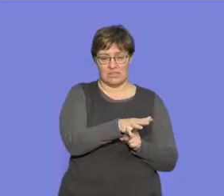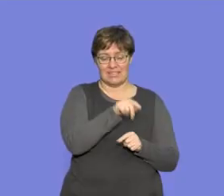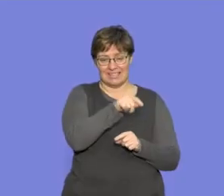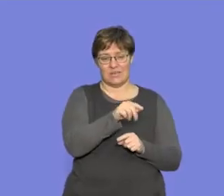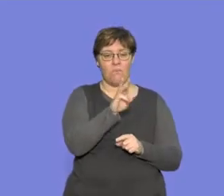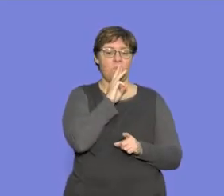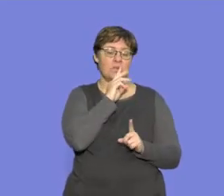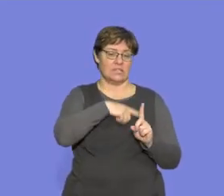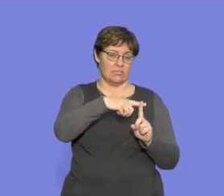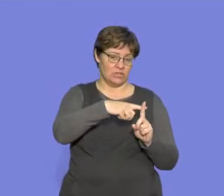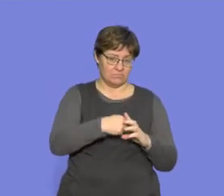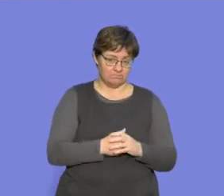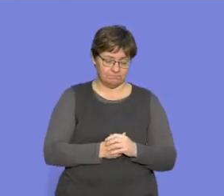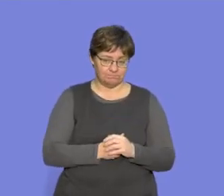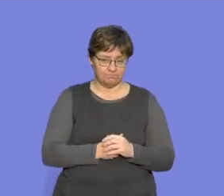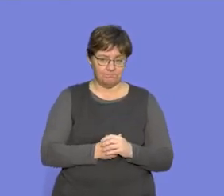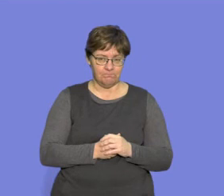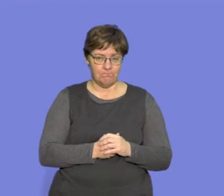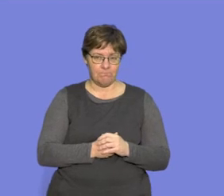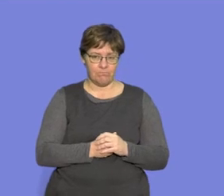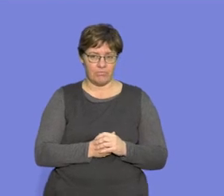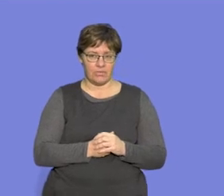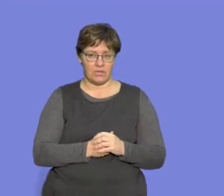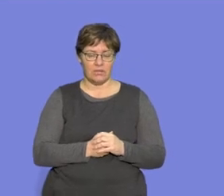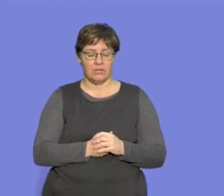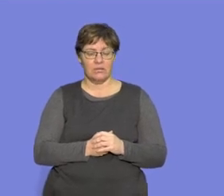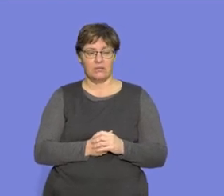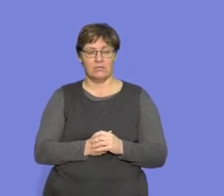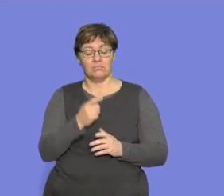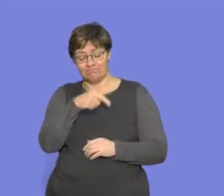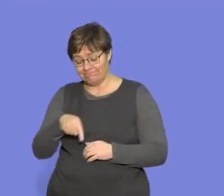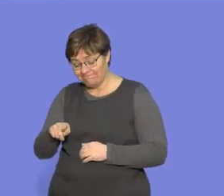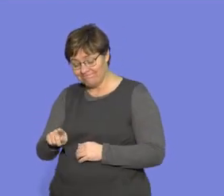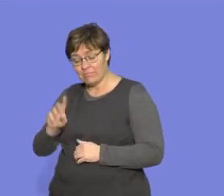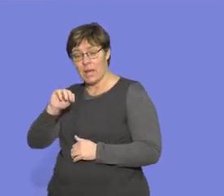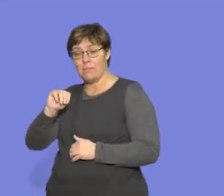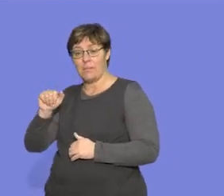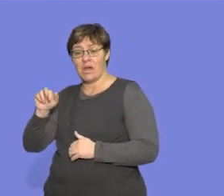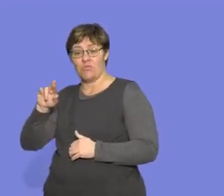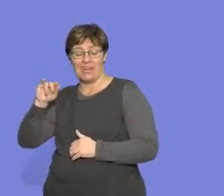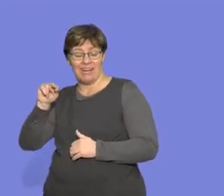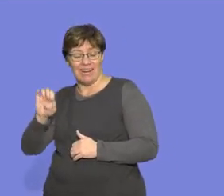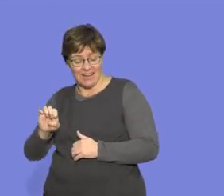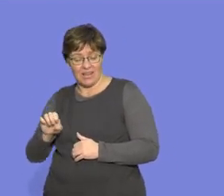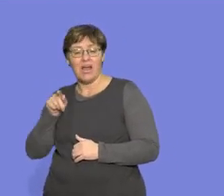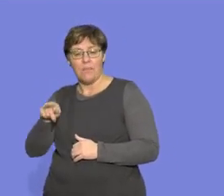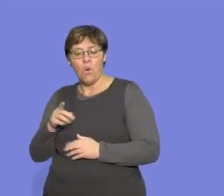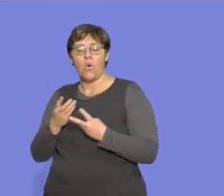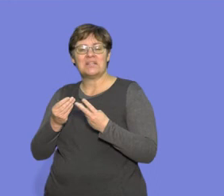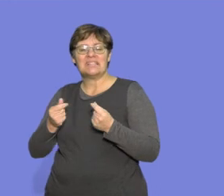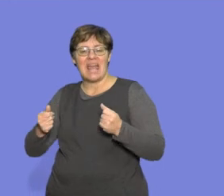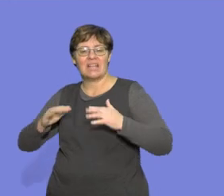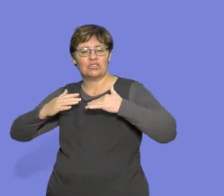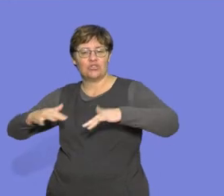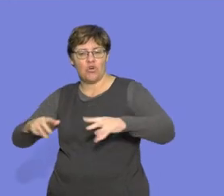water. When we look at aquatic biomes that are marine, these are divided into your sandy shores,